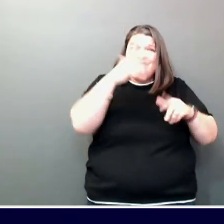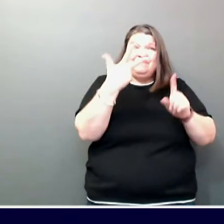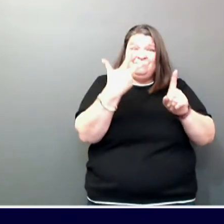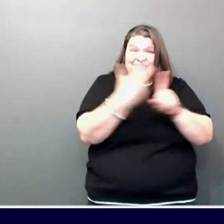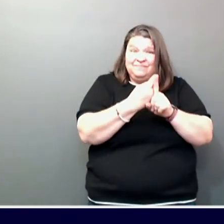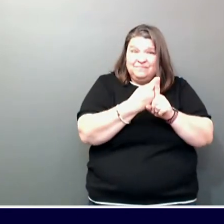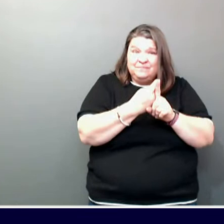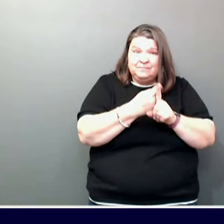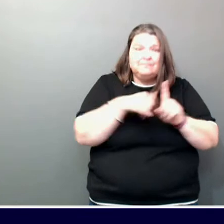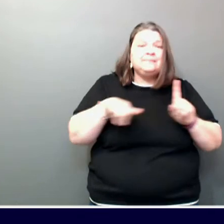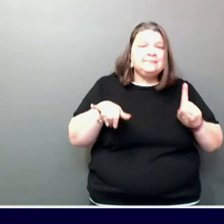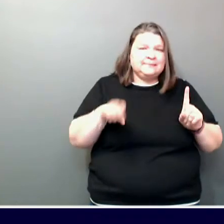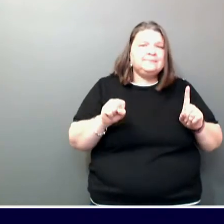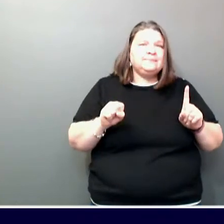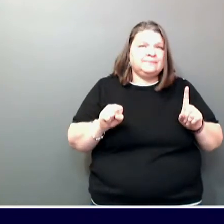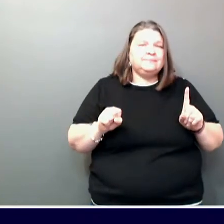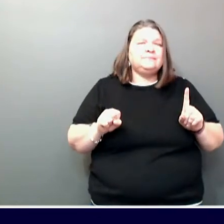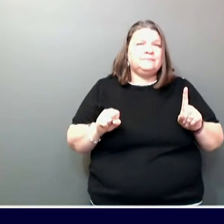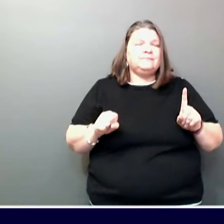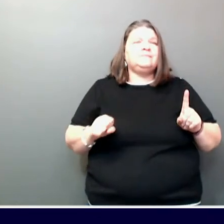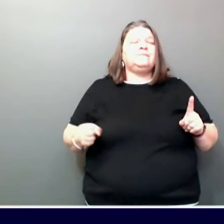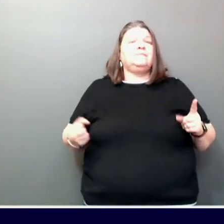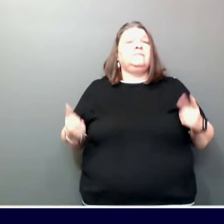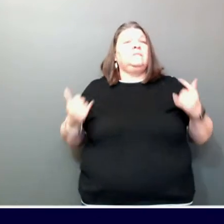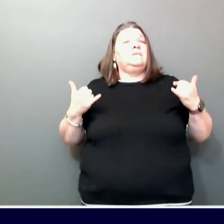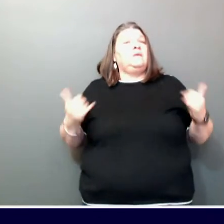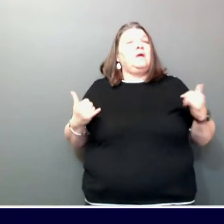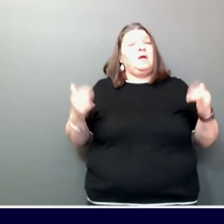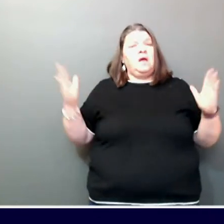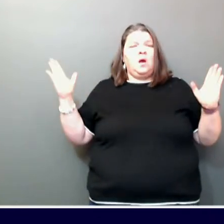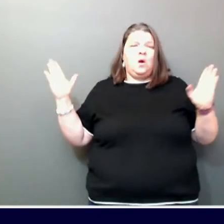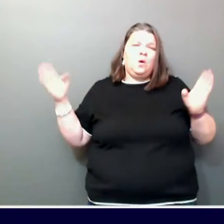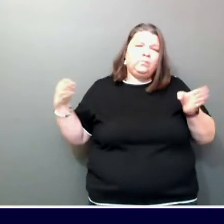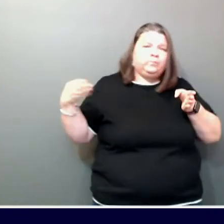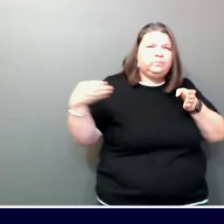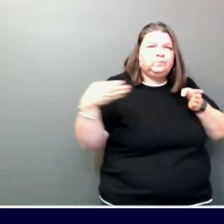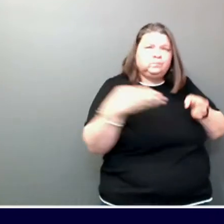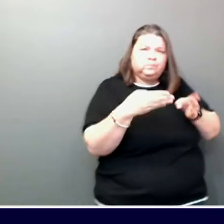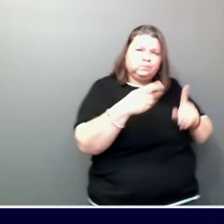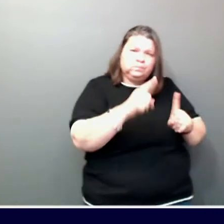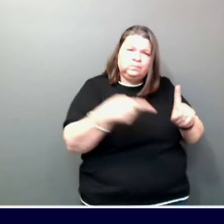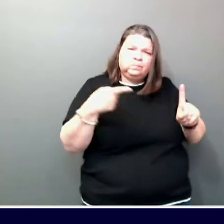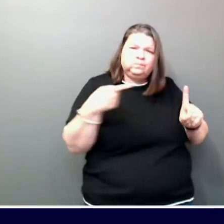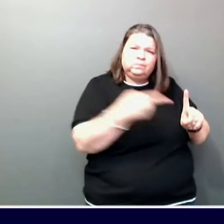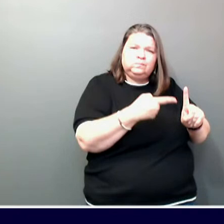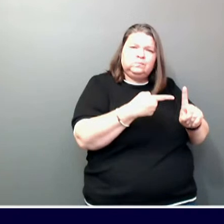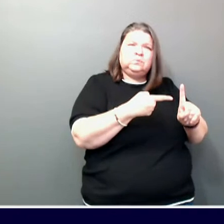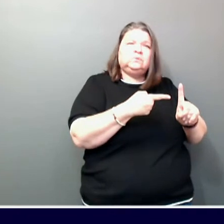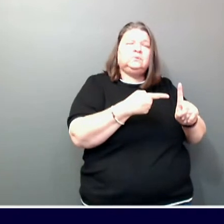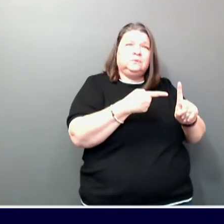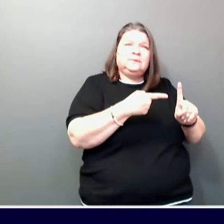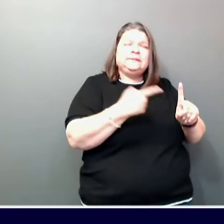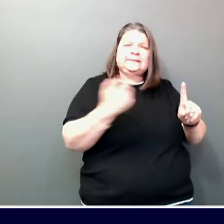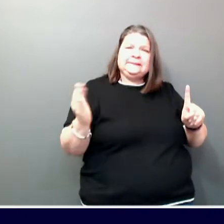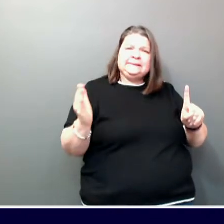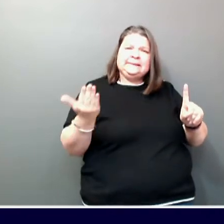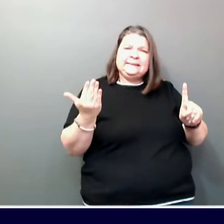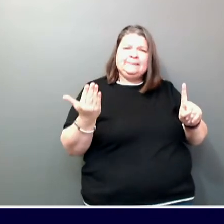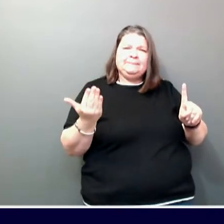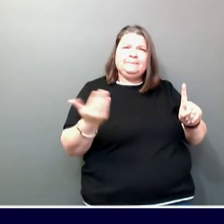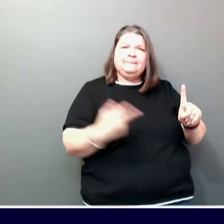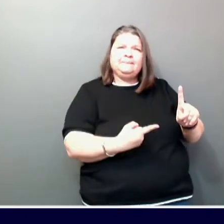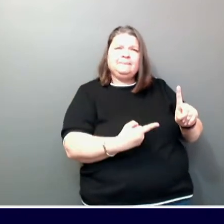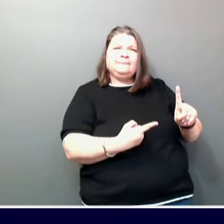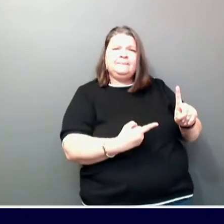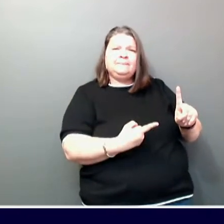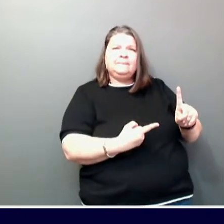And so my point is that this seems like it might create more PR